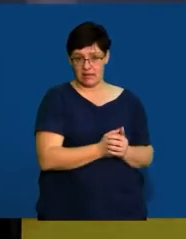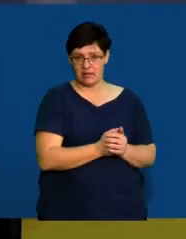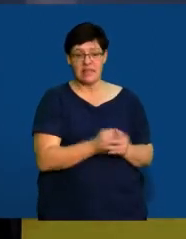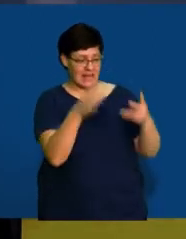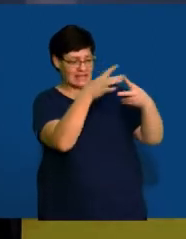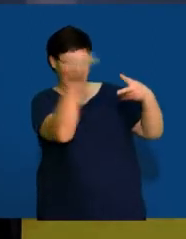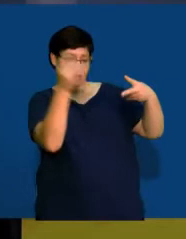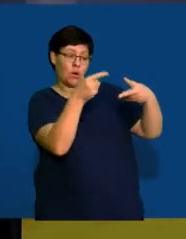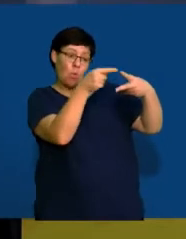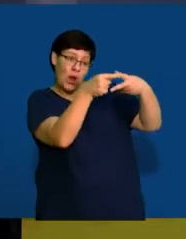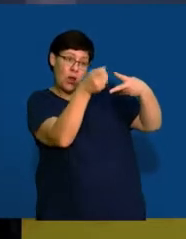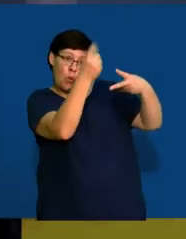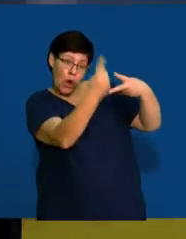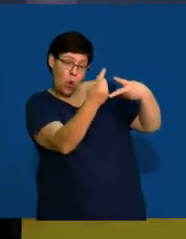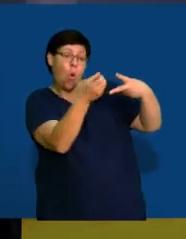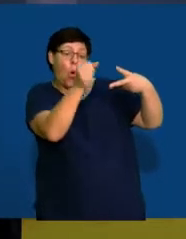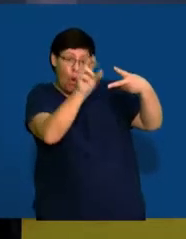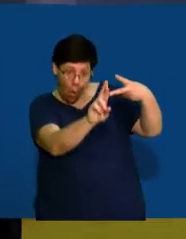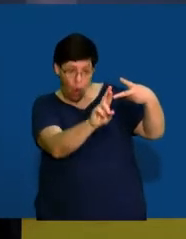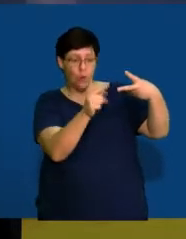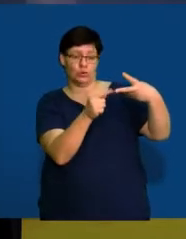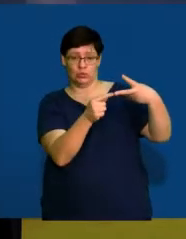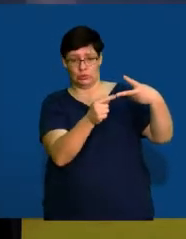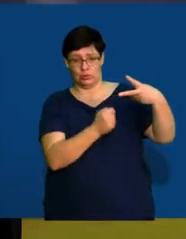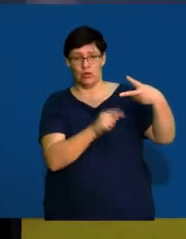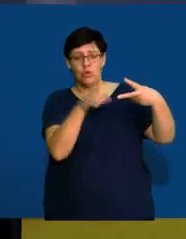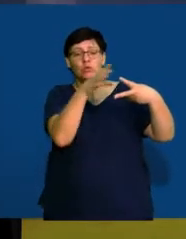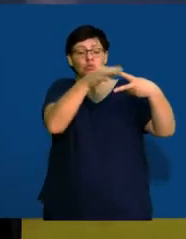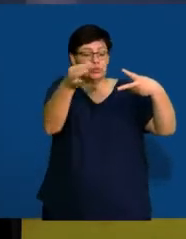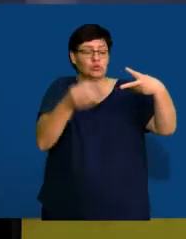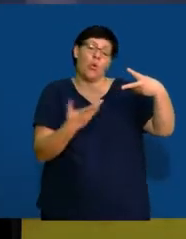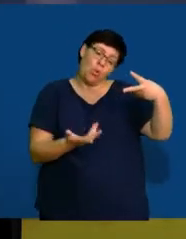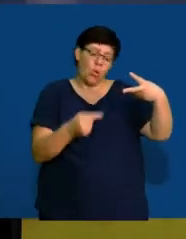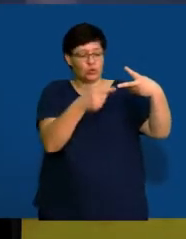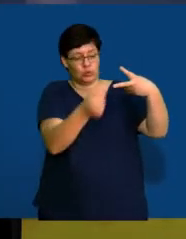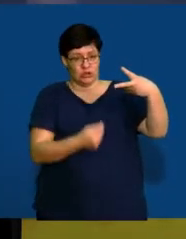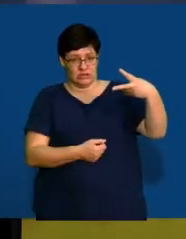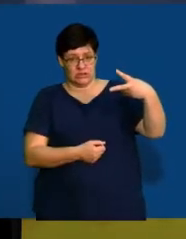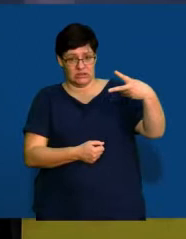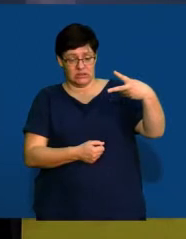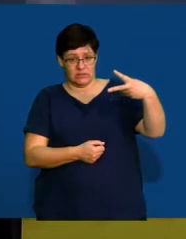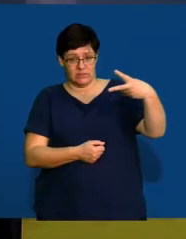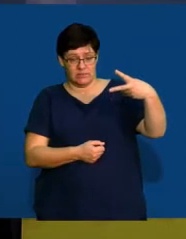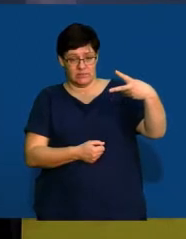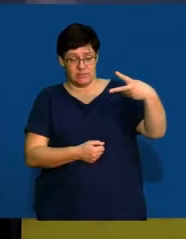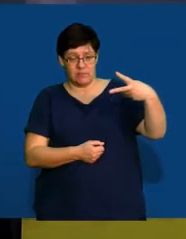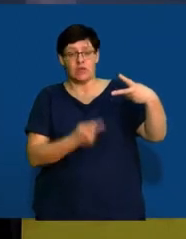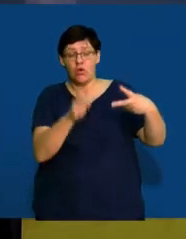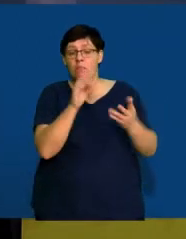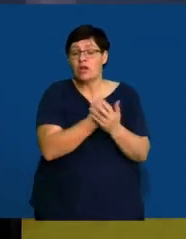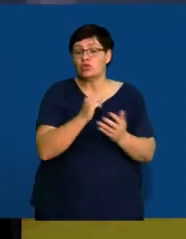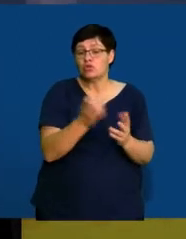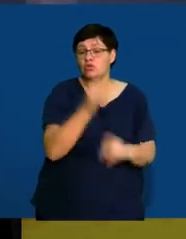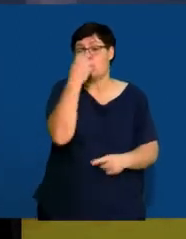the question. Remember, you have a choice between 1 and 2, and you've got to select one of them. So dependent on